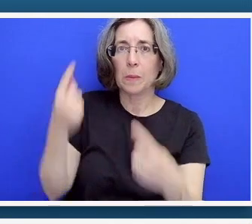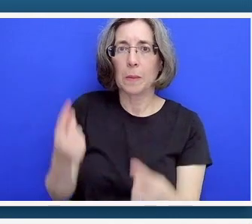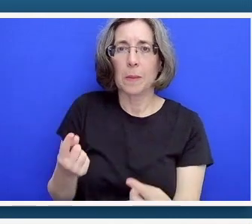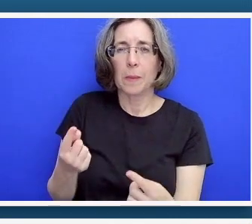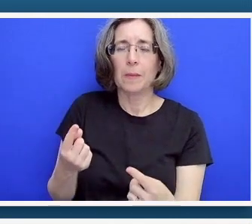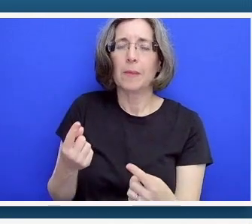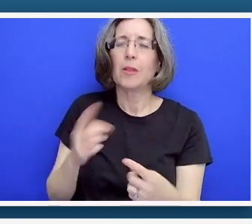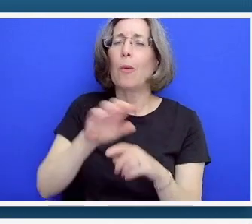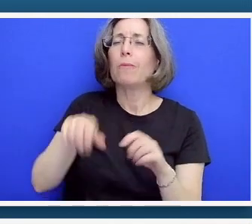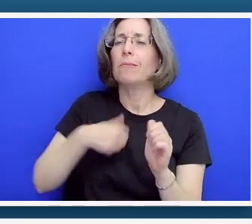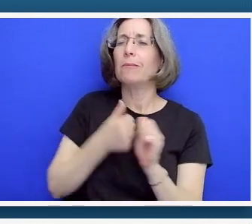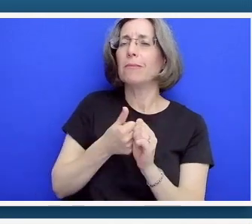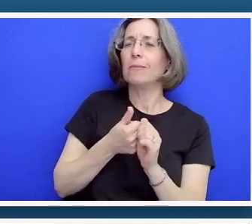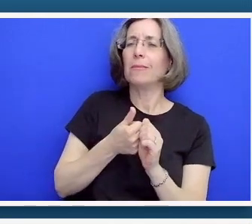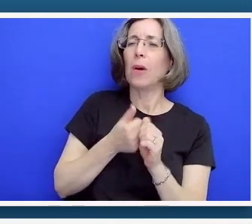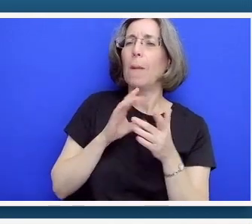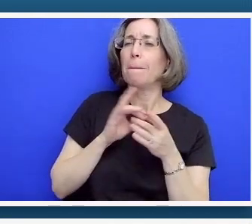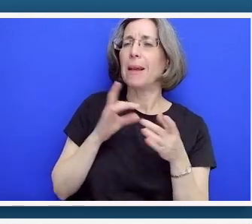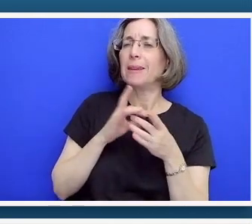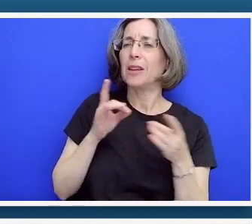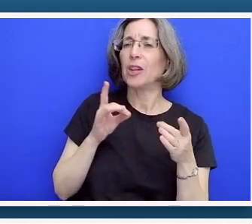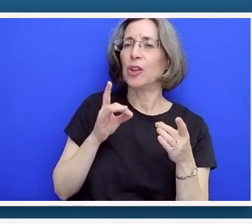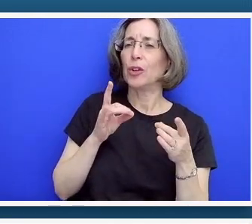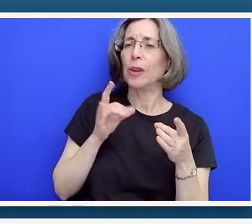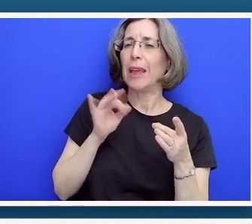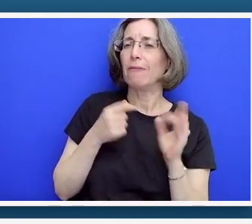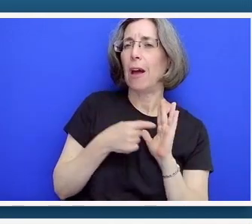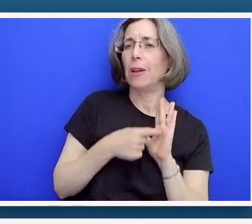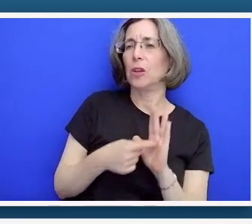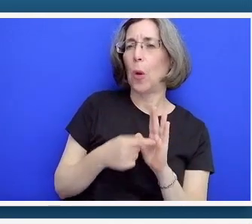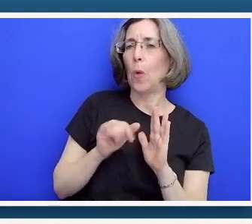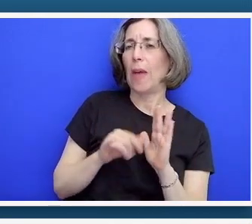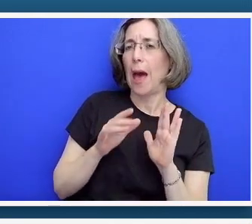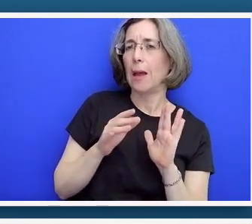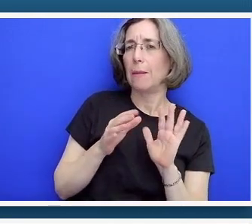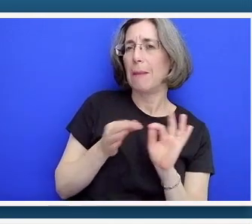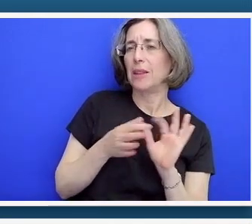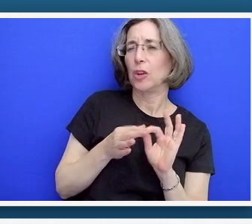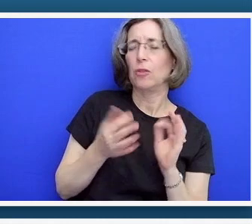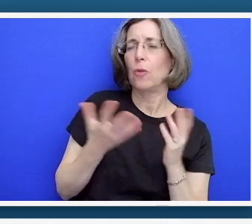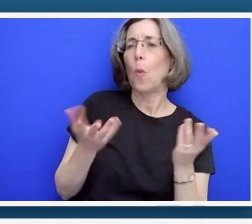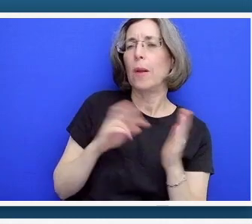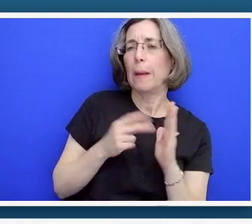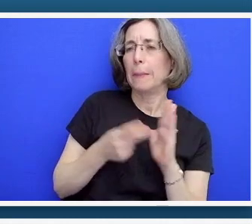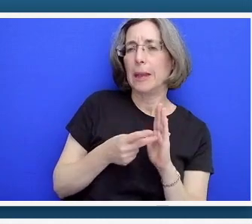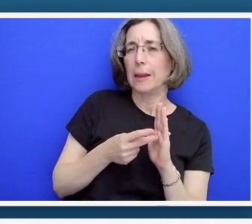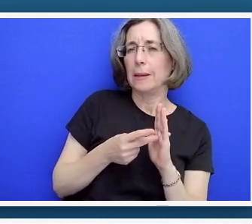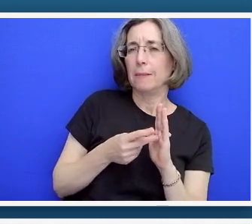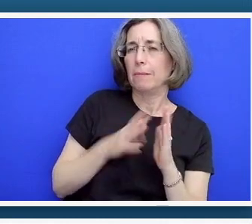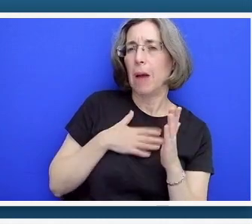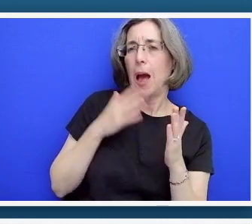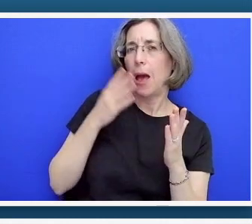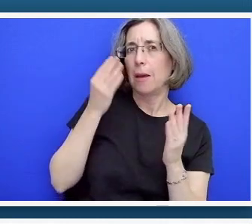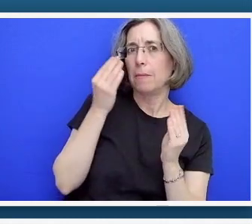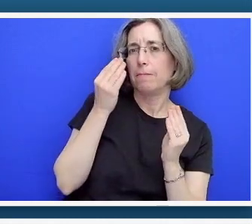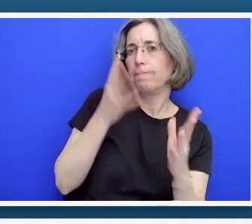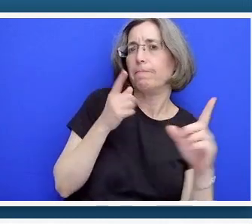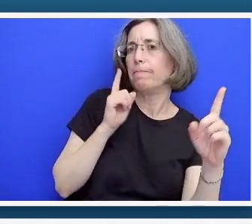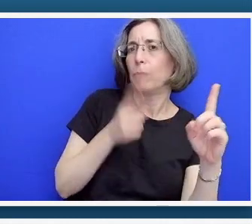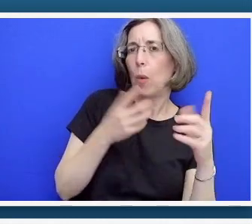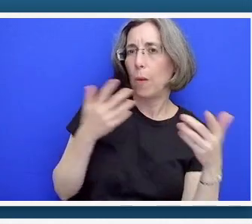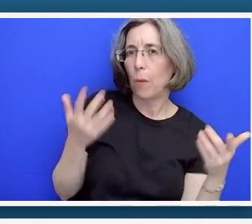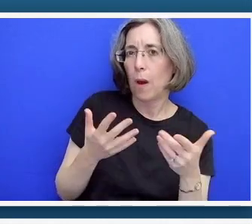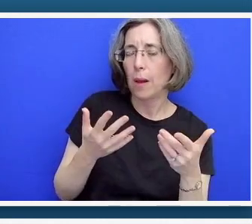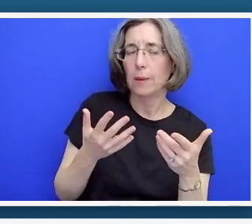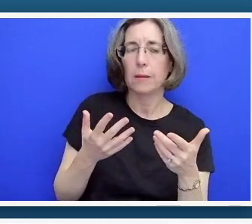or displaying them trying to send? And what can we wonder about their goals for this country or